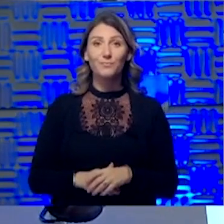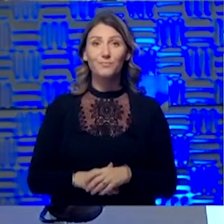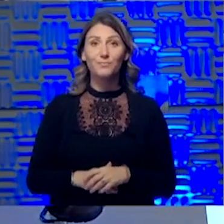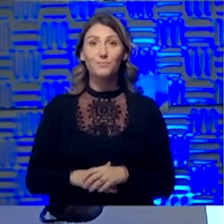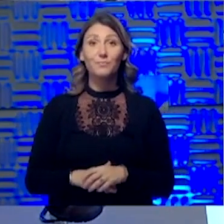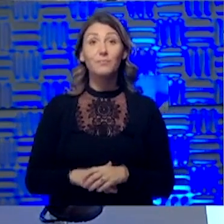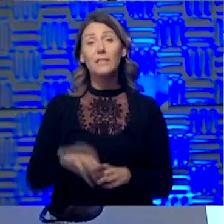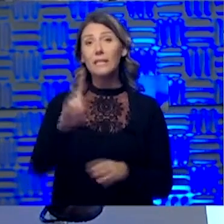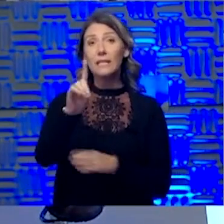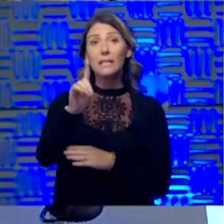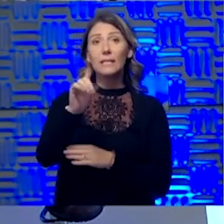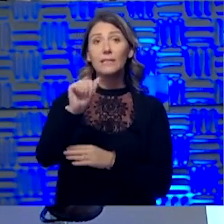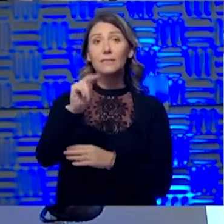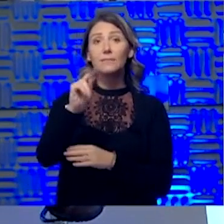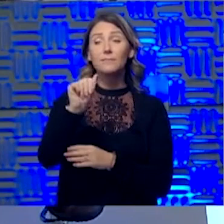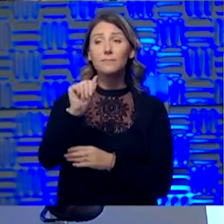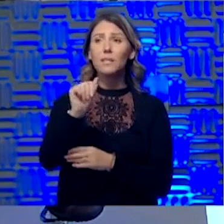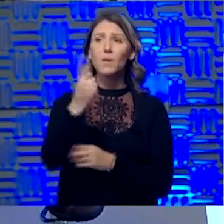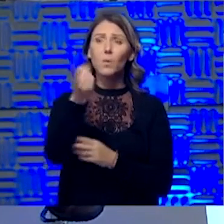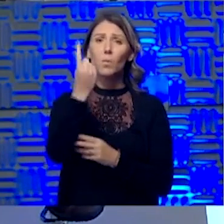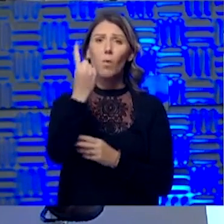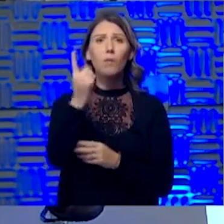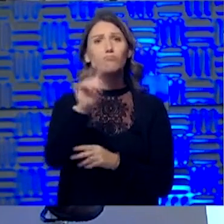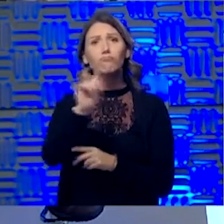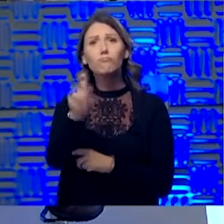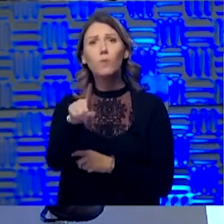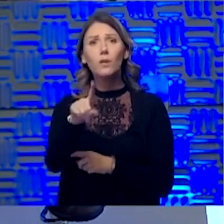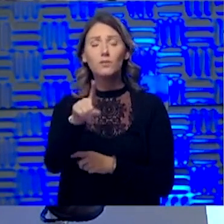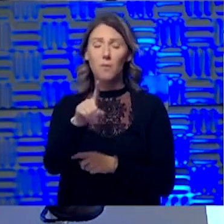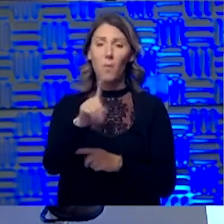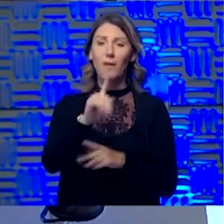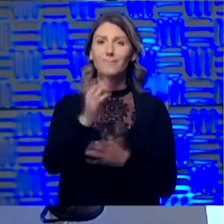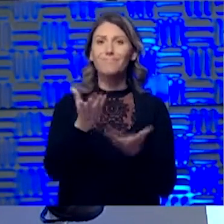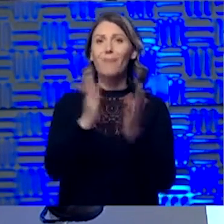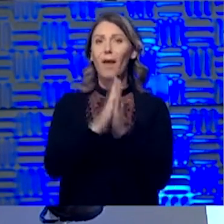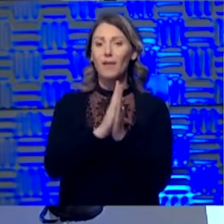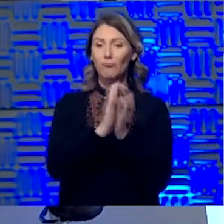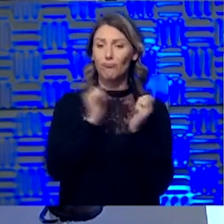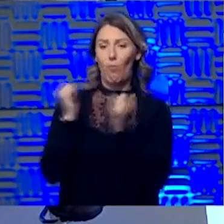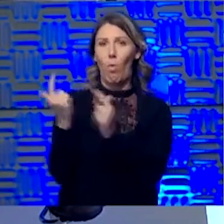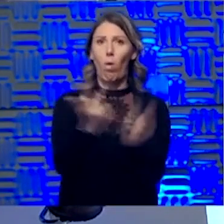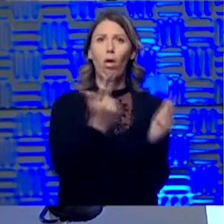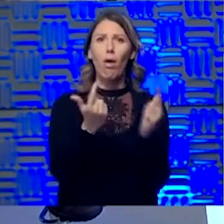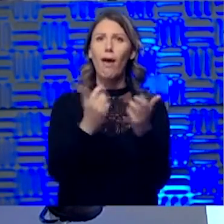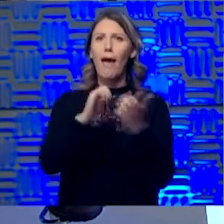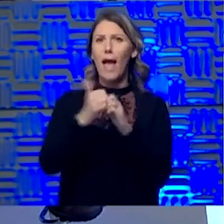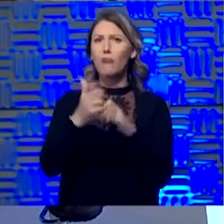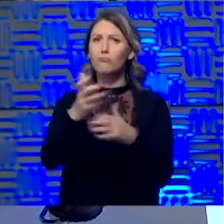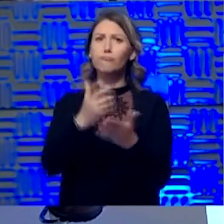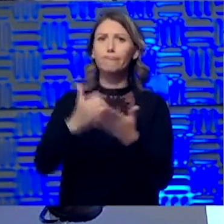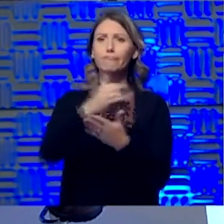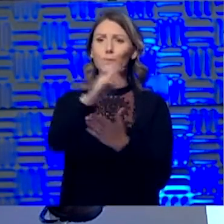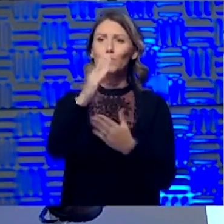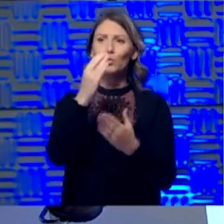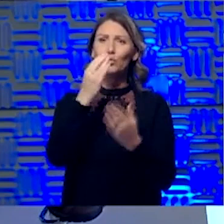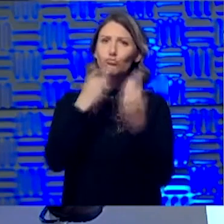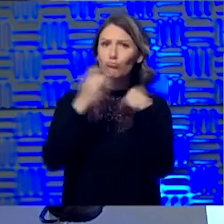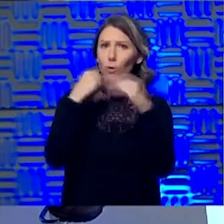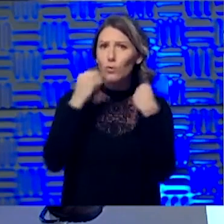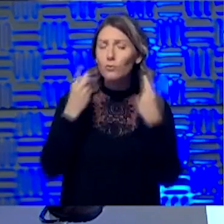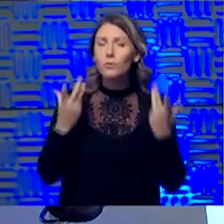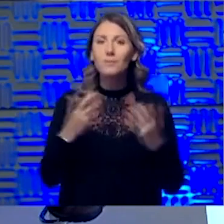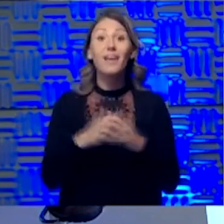So, Dana, one of the questions that I would ask all of us is, how do you get your groceries? Where do you go? Yeah, I was actually